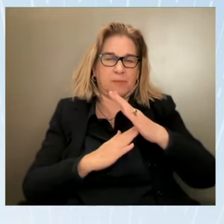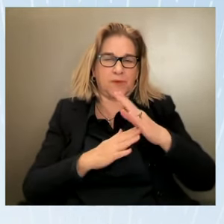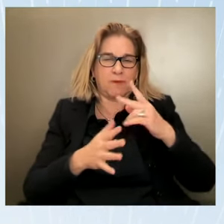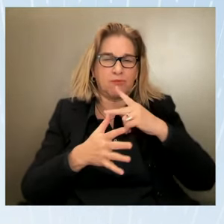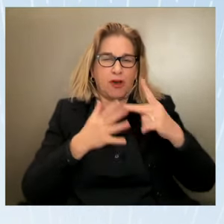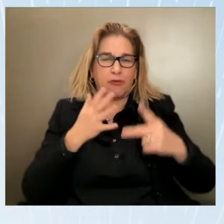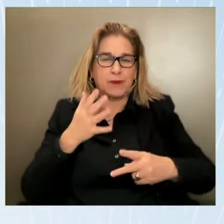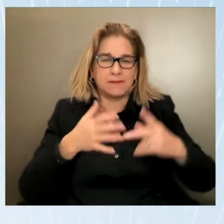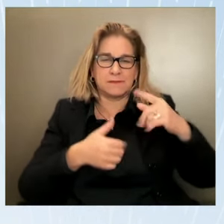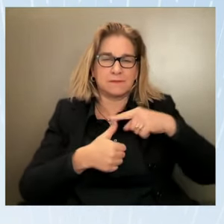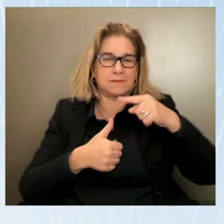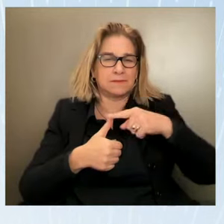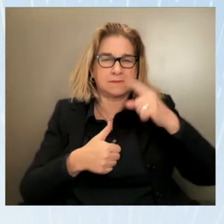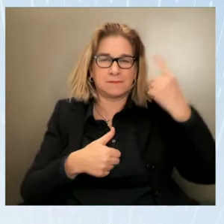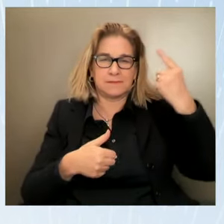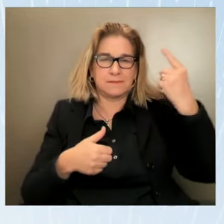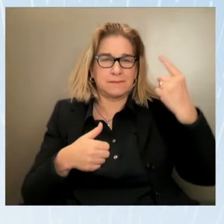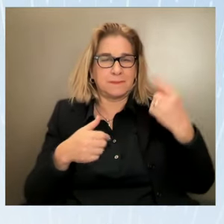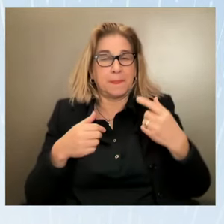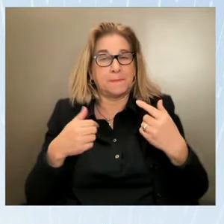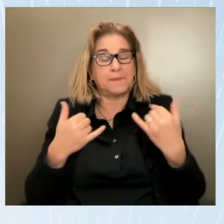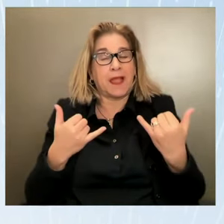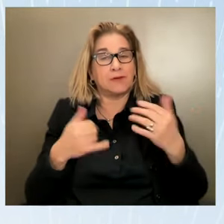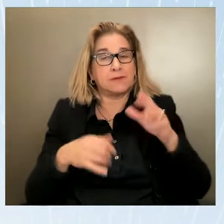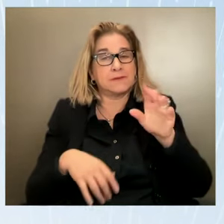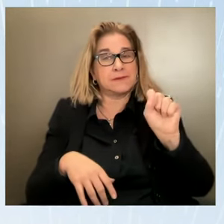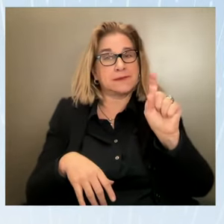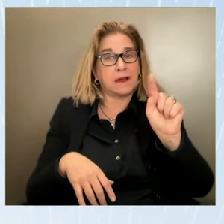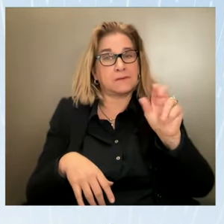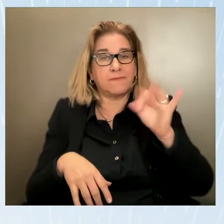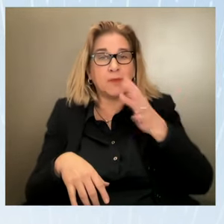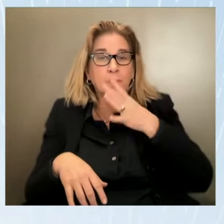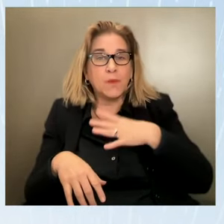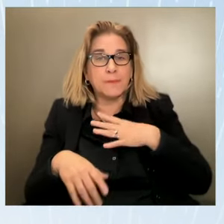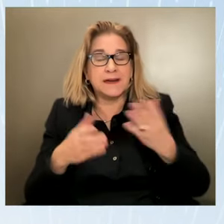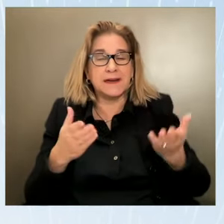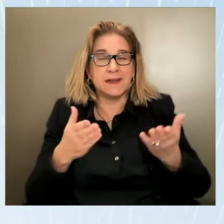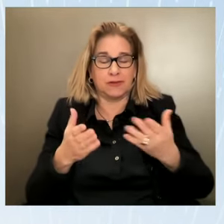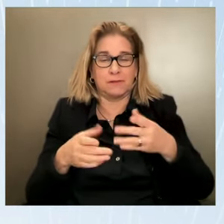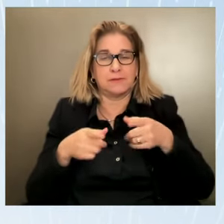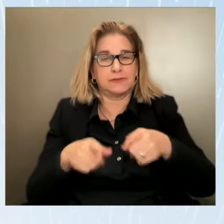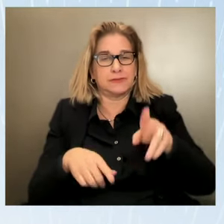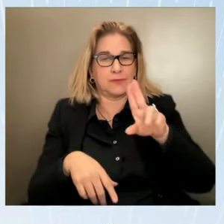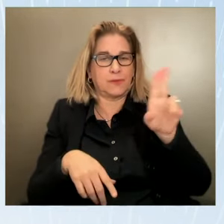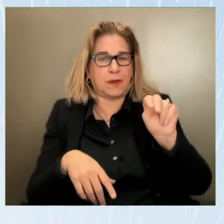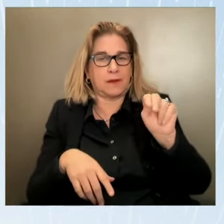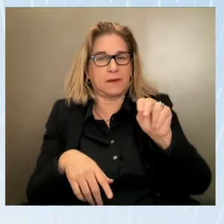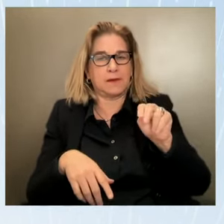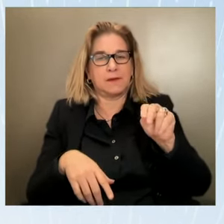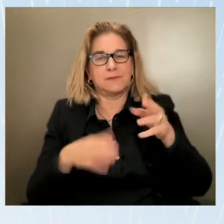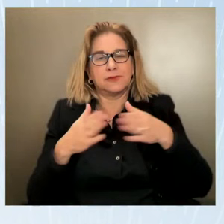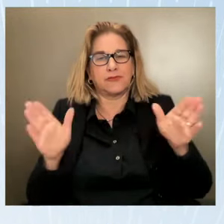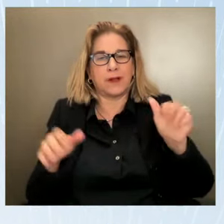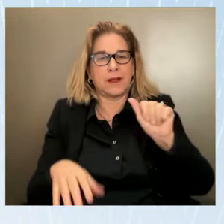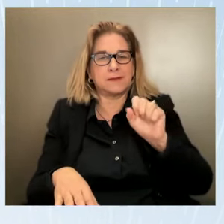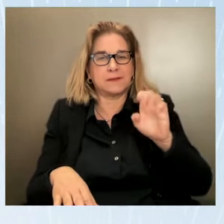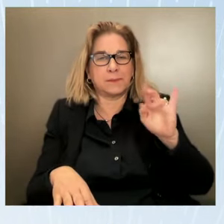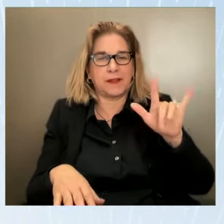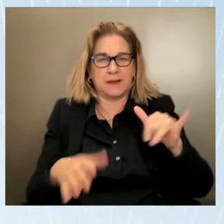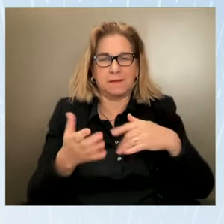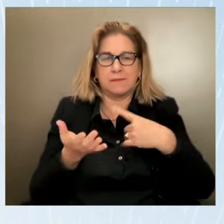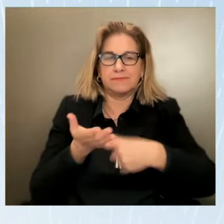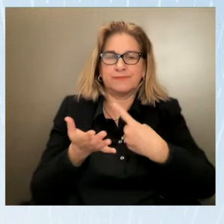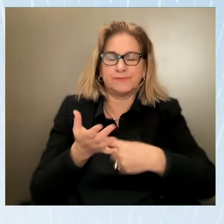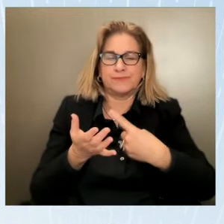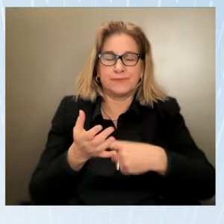we fought for agreement on international accountability mechanisms to counter human trafficking. In New York,